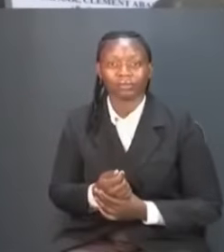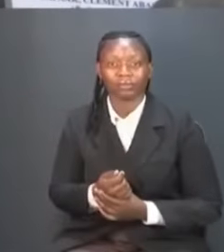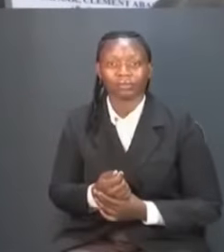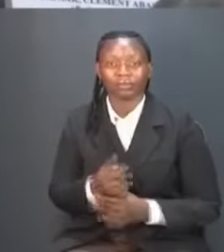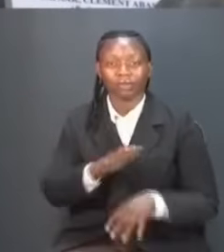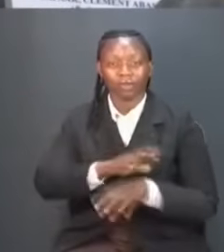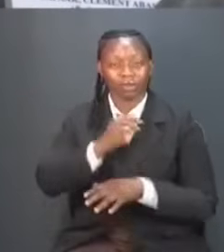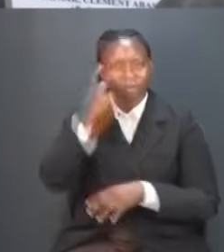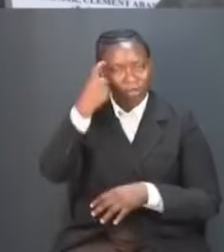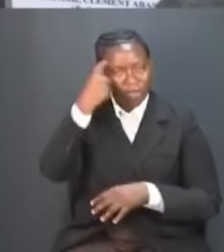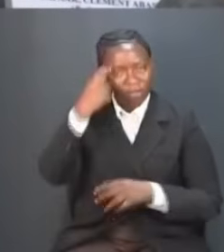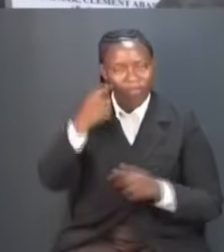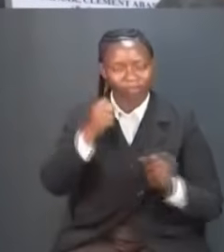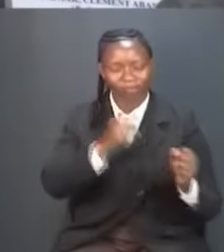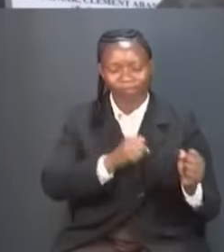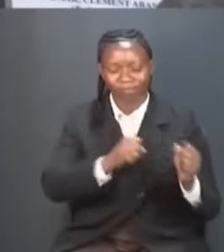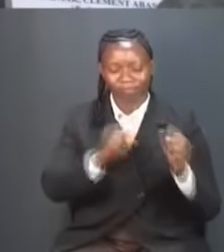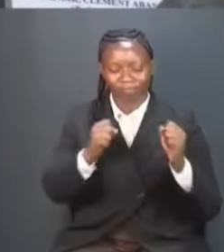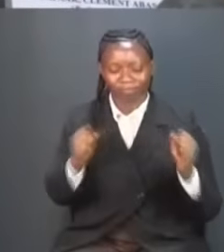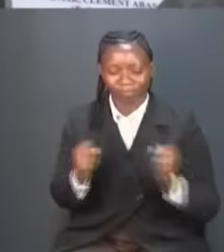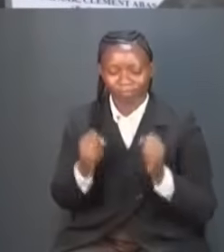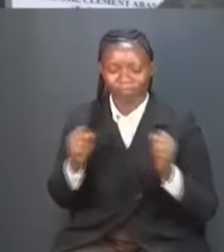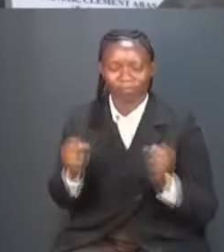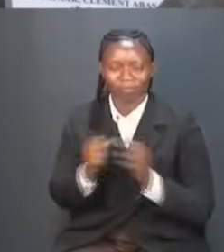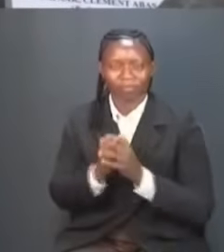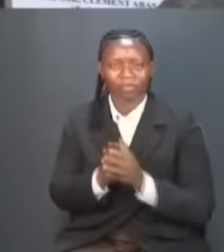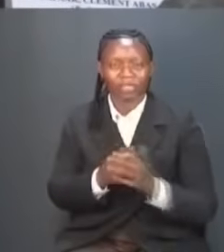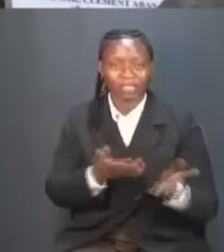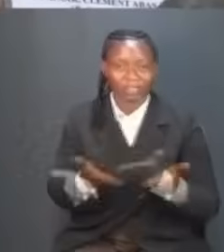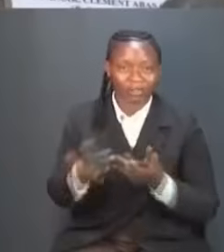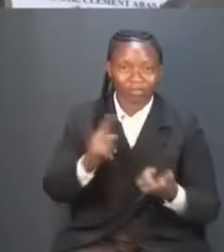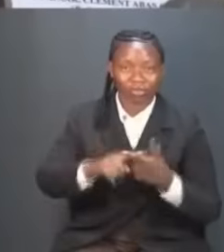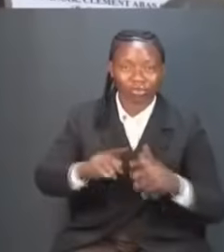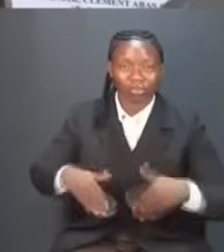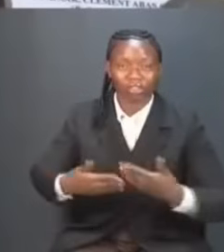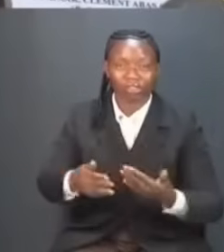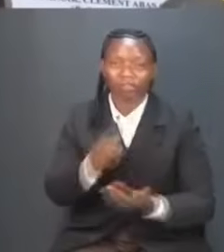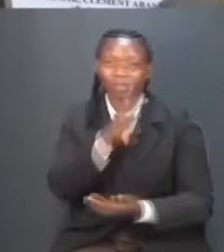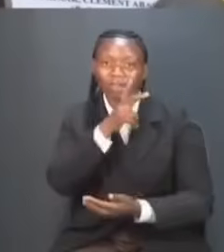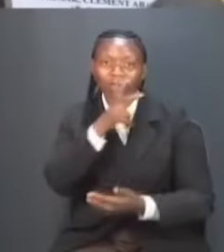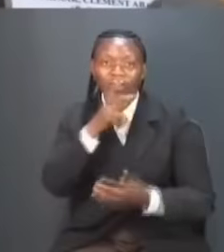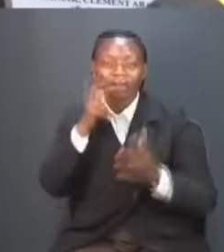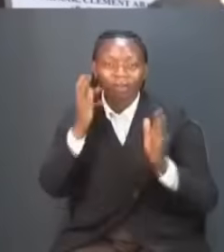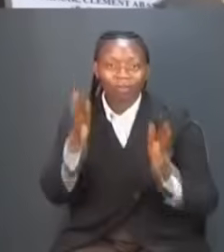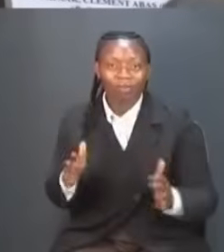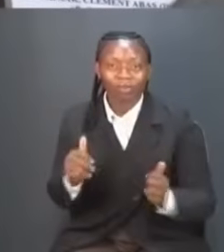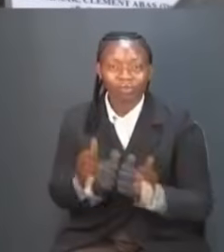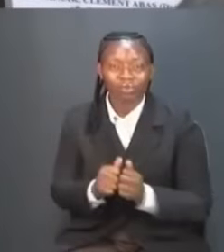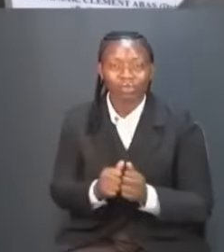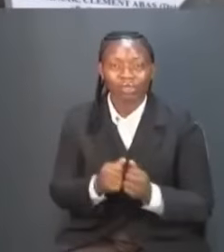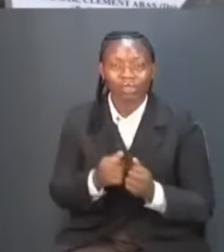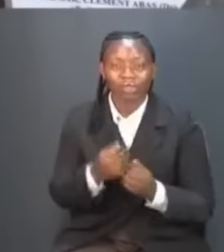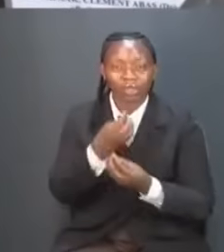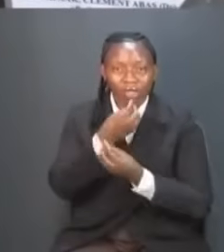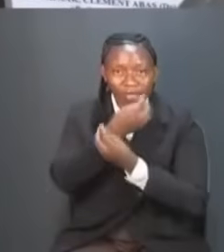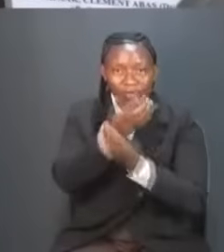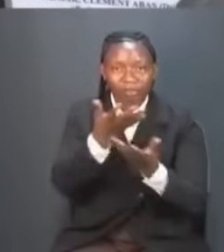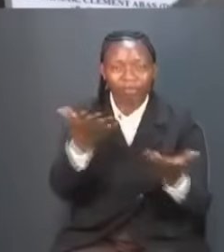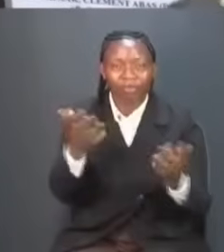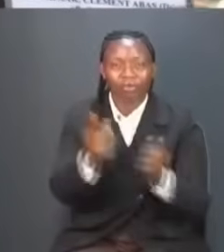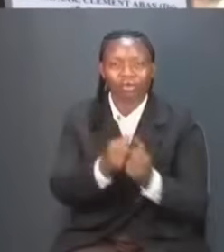is strengthening extension services to provide farmers with information on best